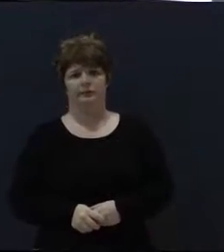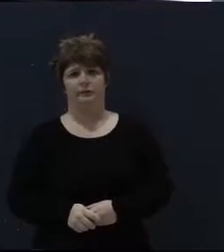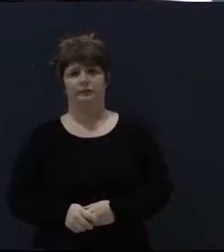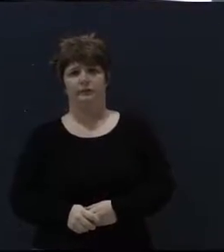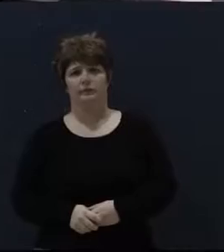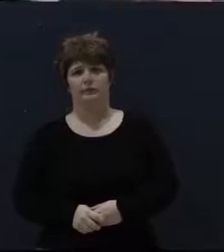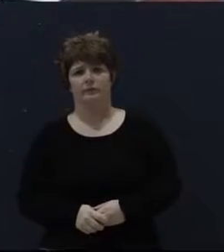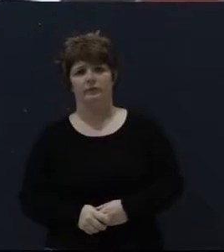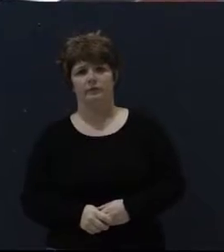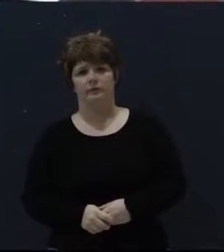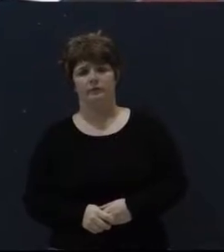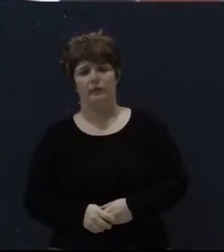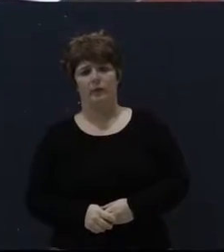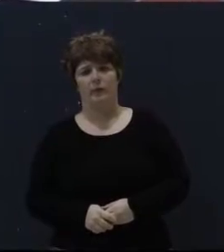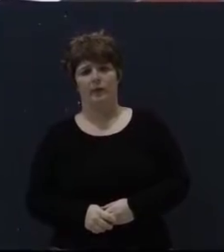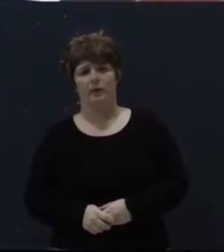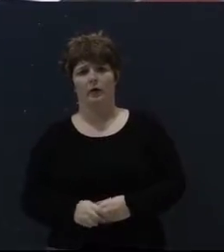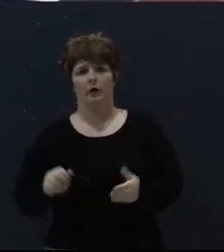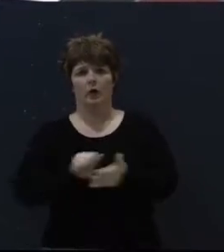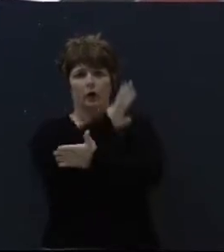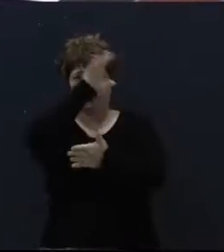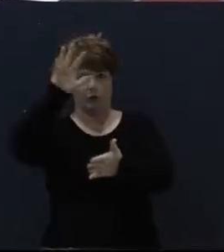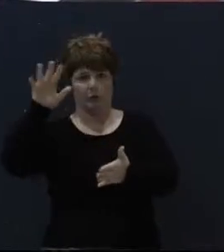Amen. Well, glory.